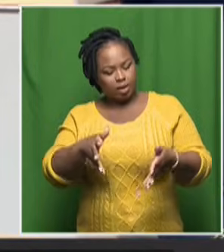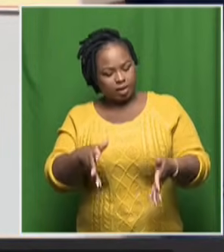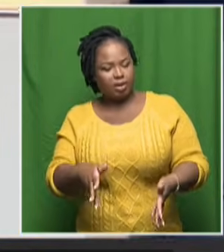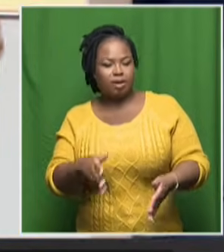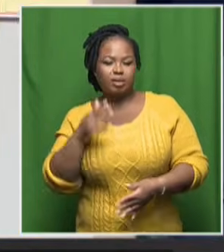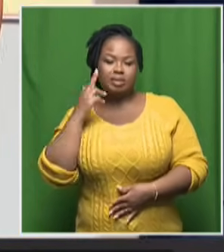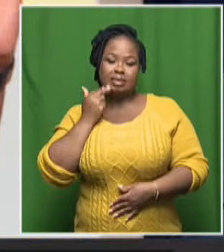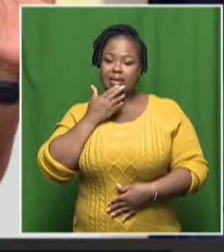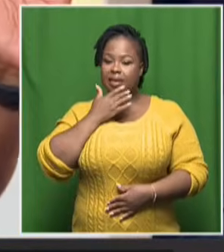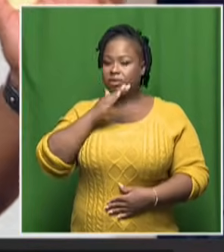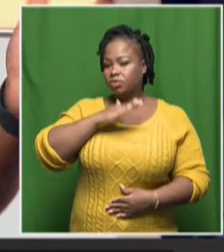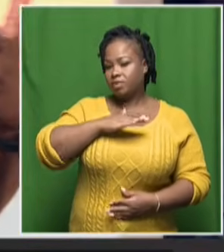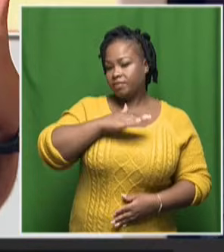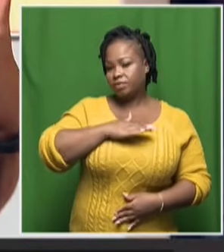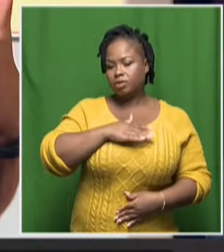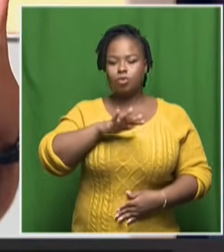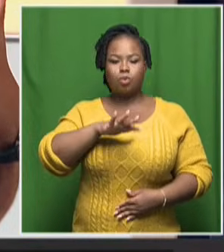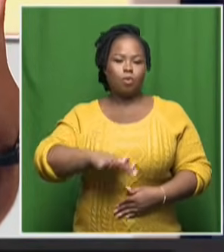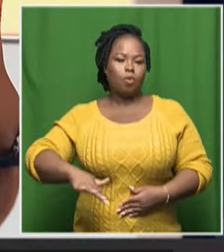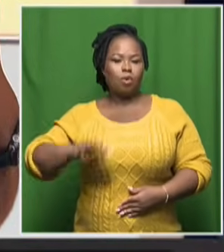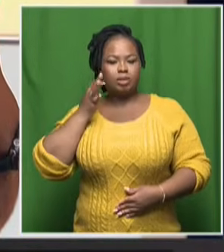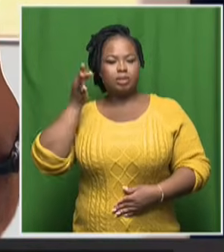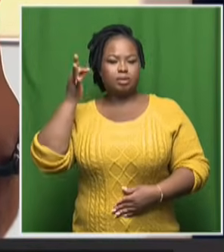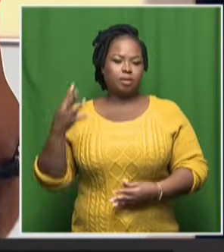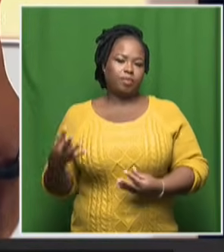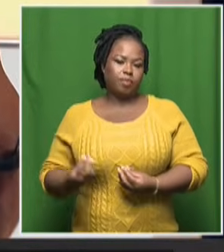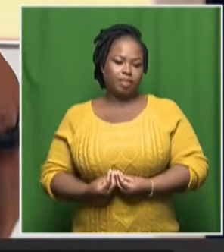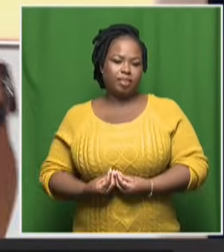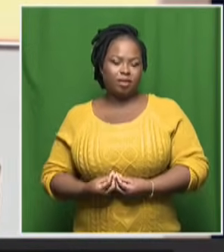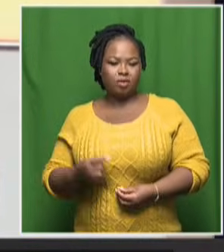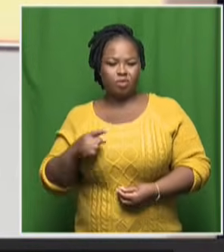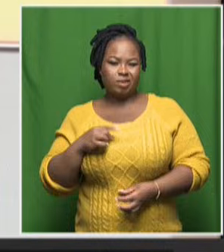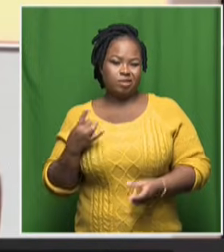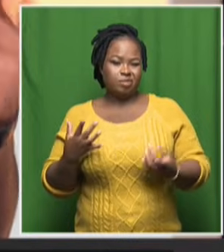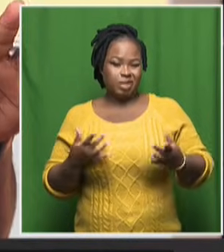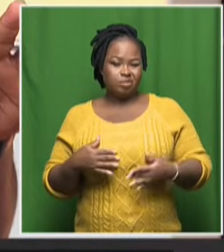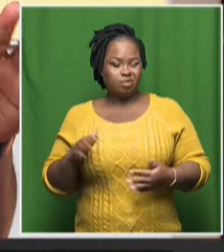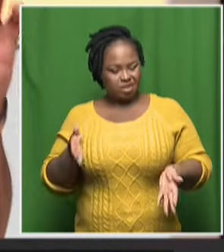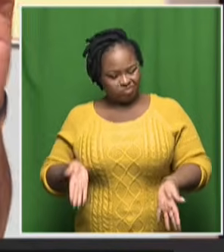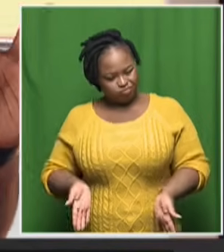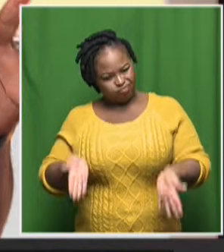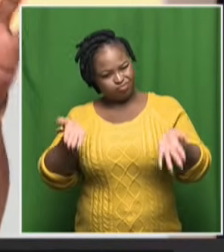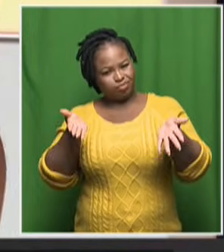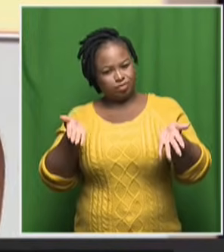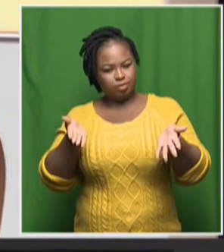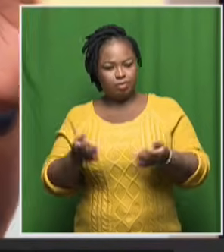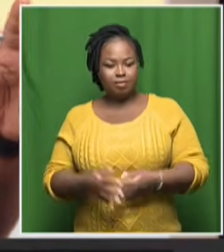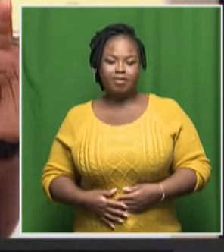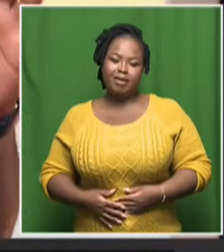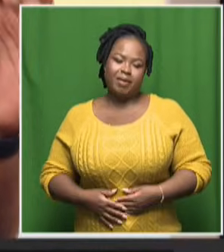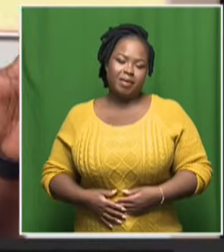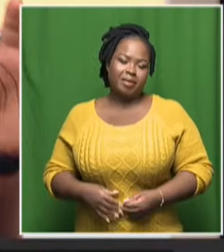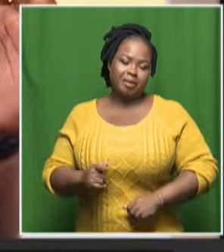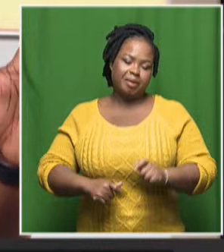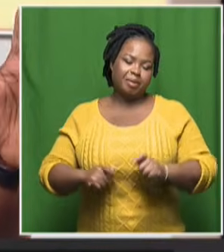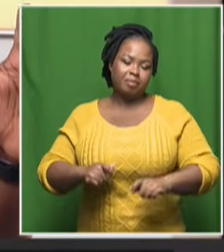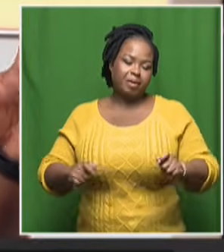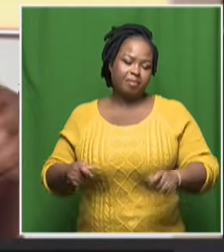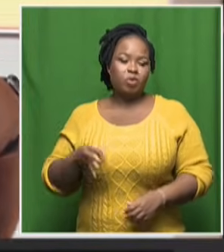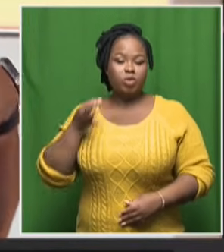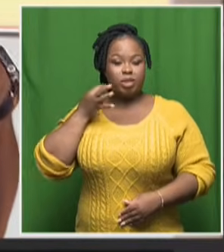it's nice in the evening. Let's let everyone sing along, because I sometimes just back out and let them sing. You should hear how the audience and the